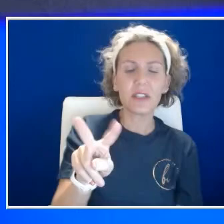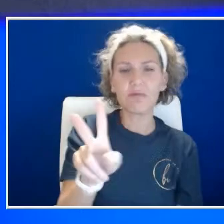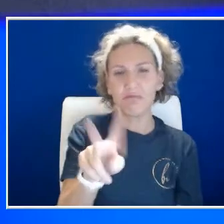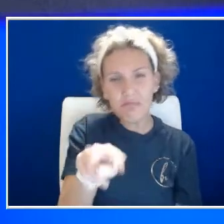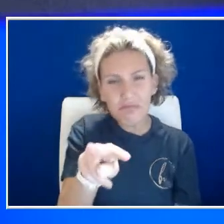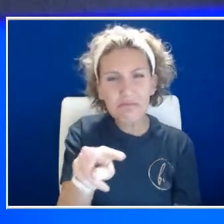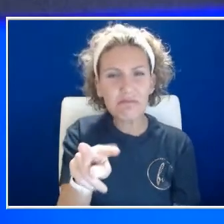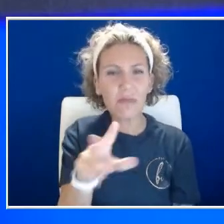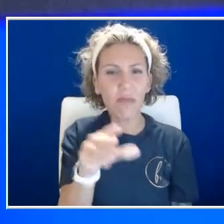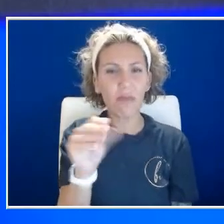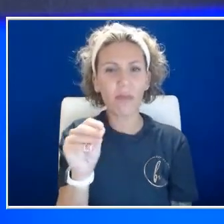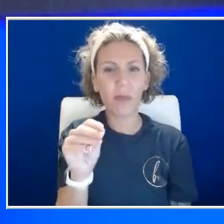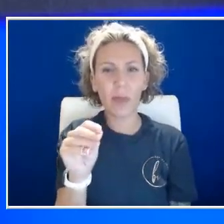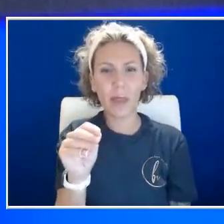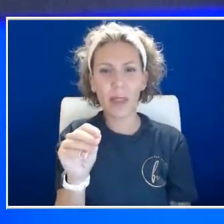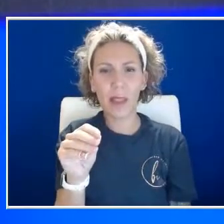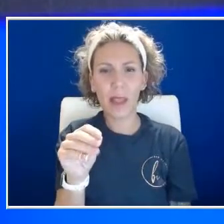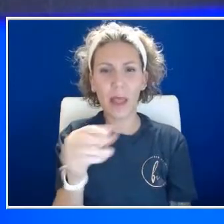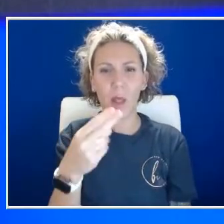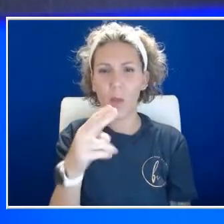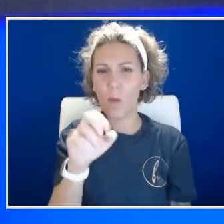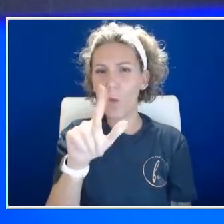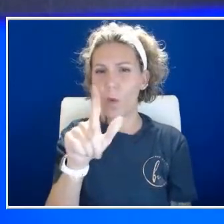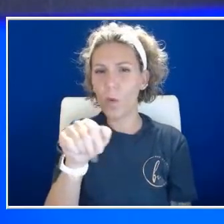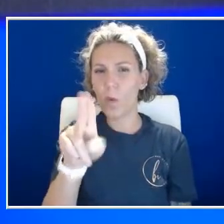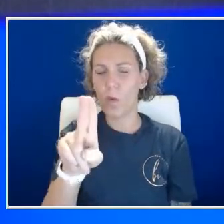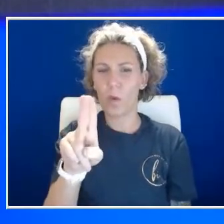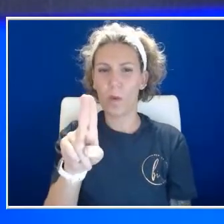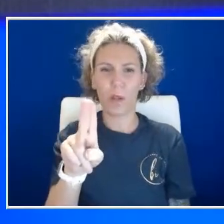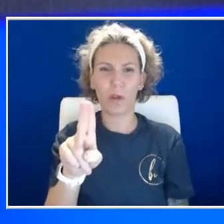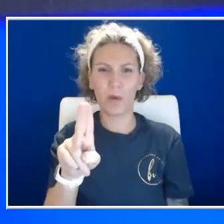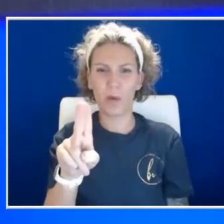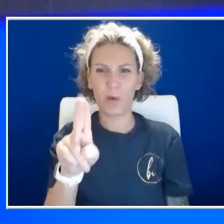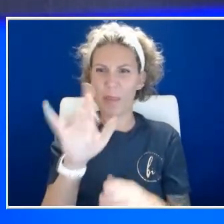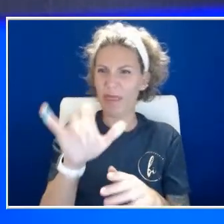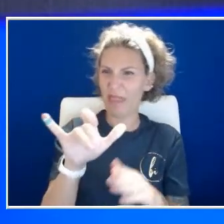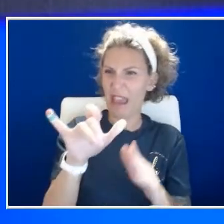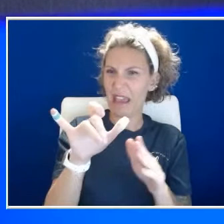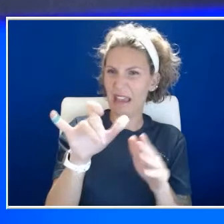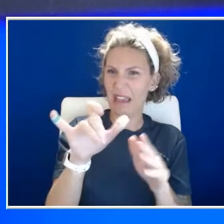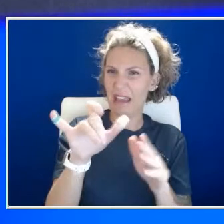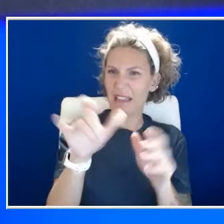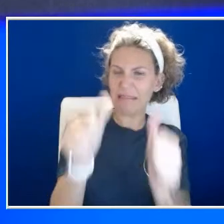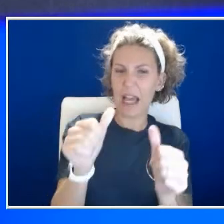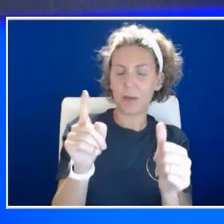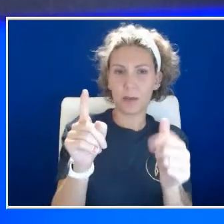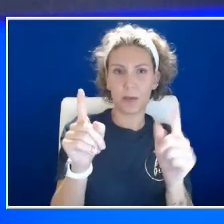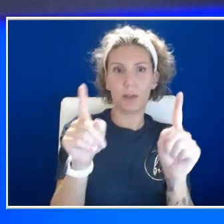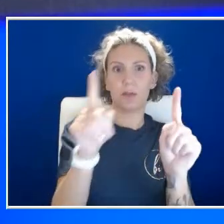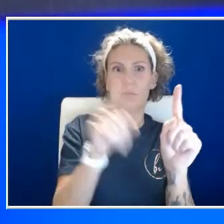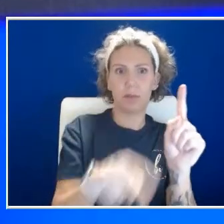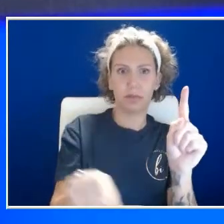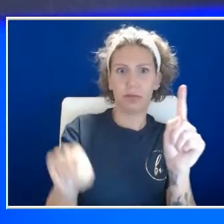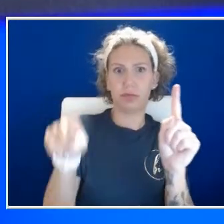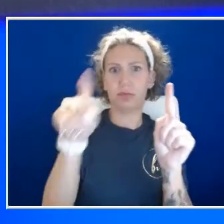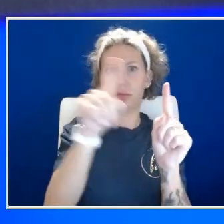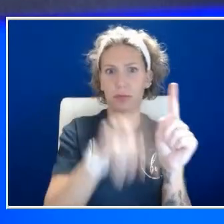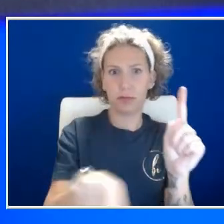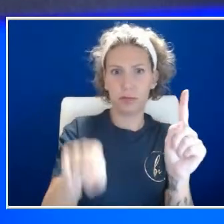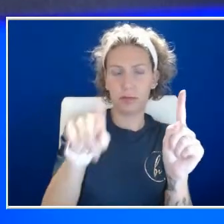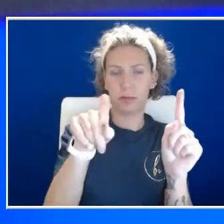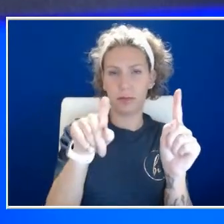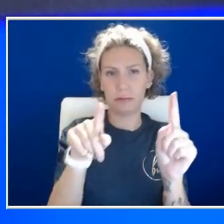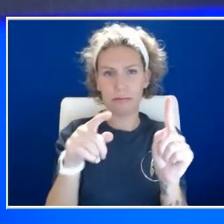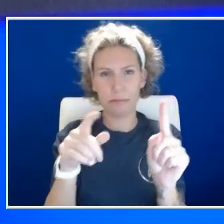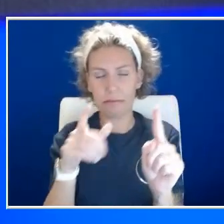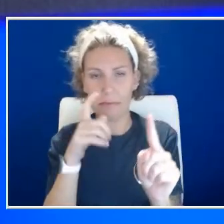the Hulu sign was just going around and around. And instead of doing anything about it, I